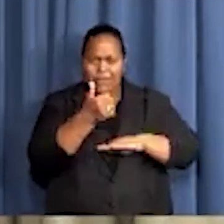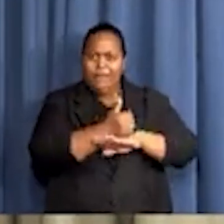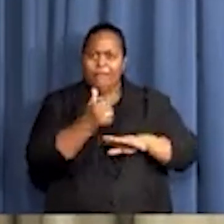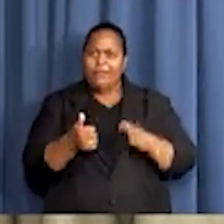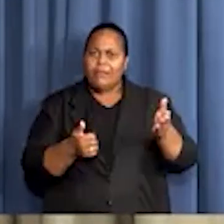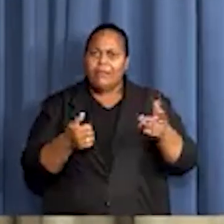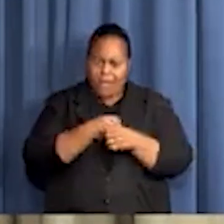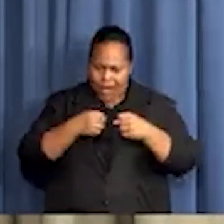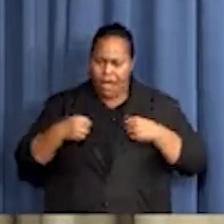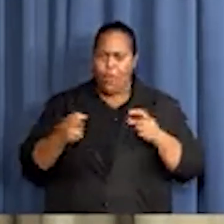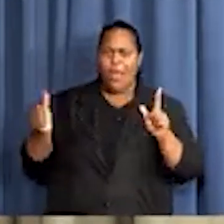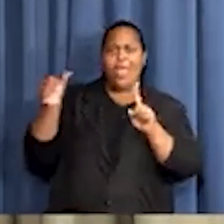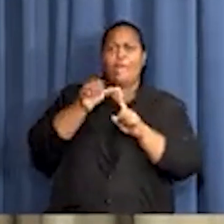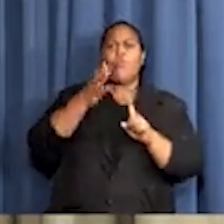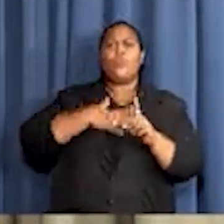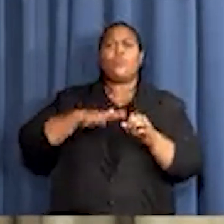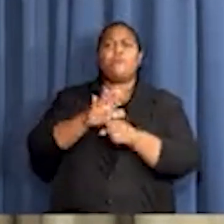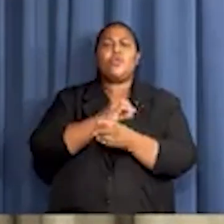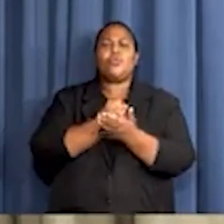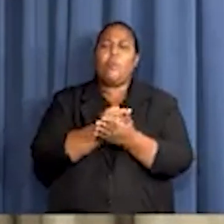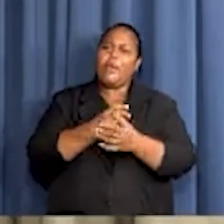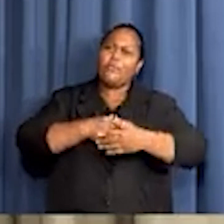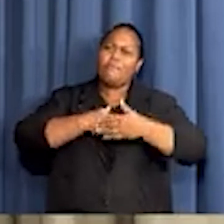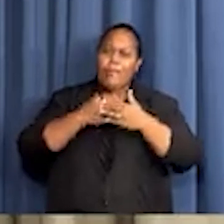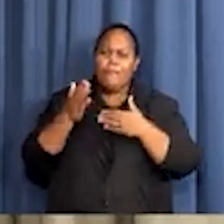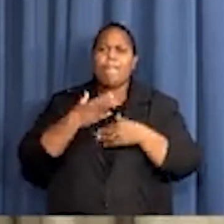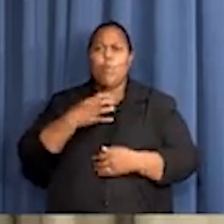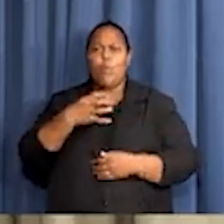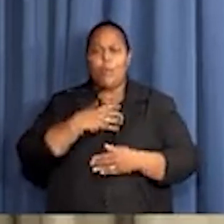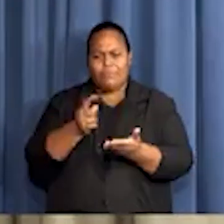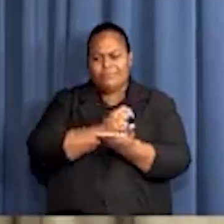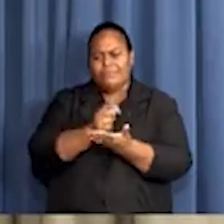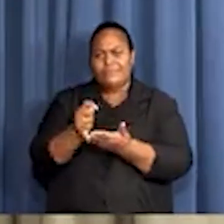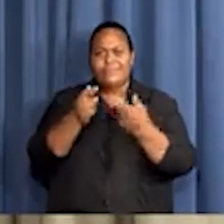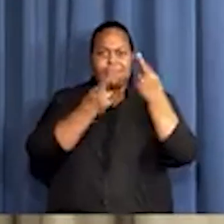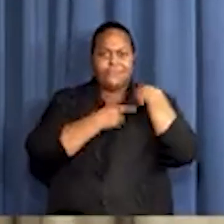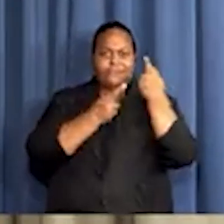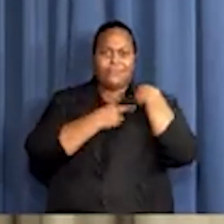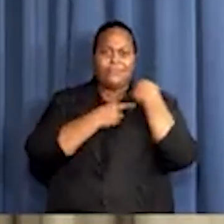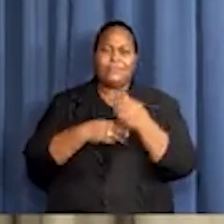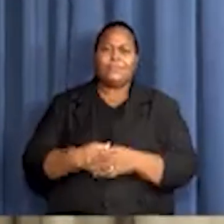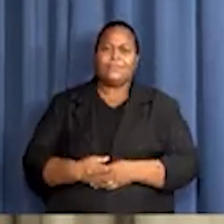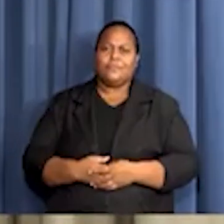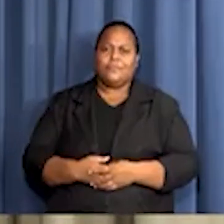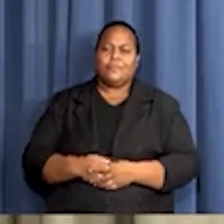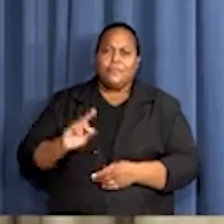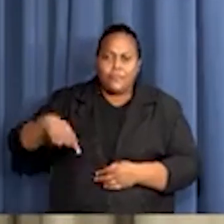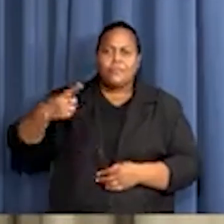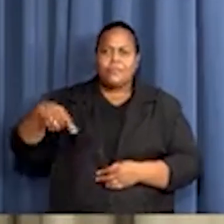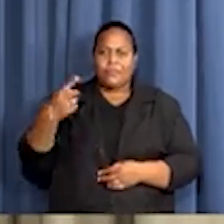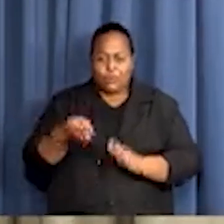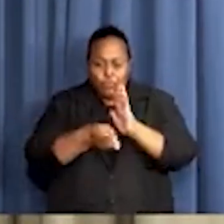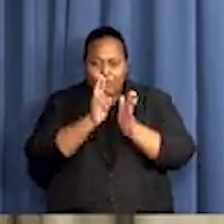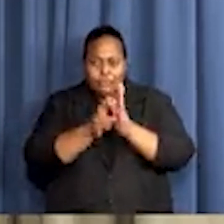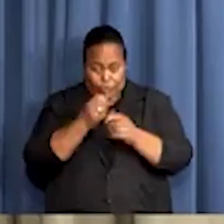is to ensure greater transparency and accountability. Consistent with your aims,